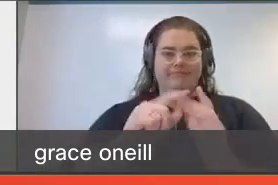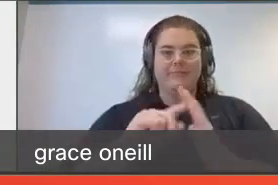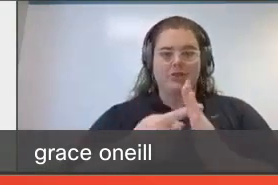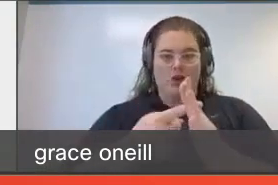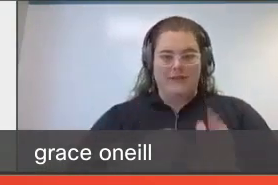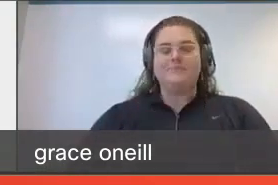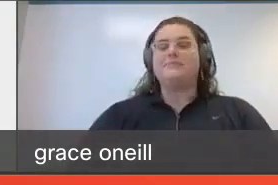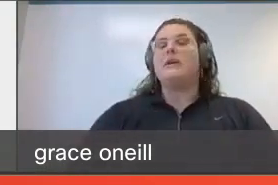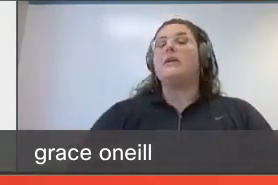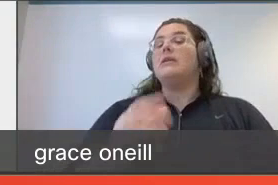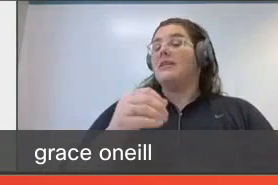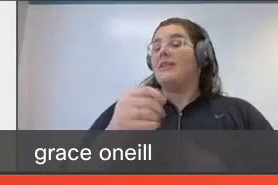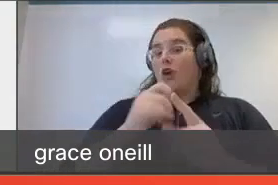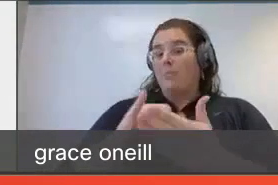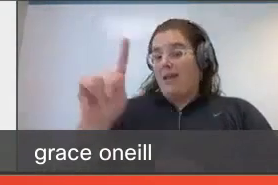114 people,